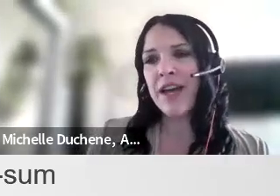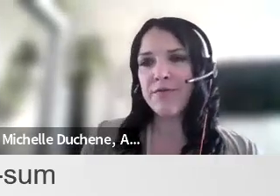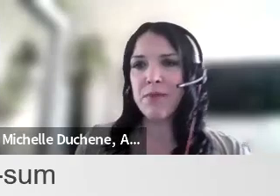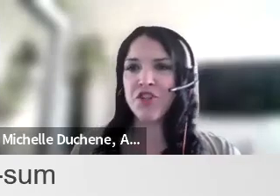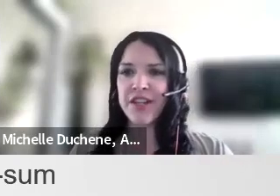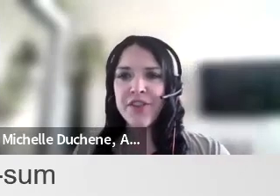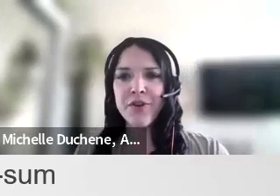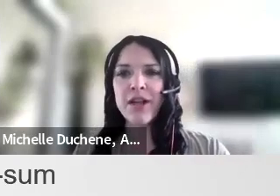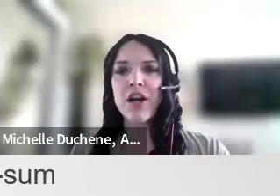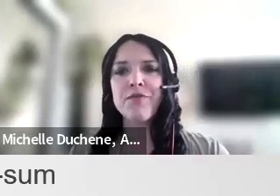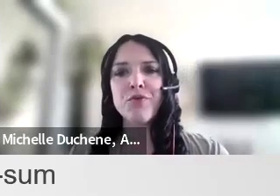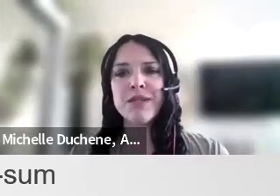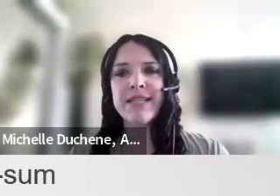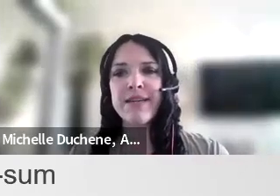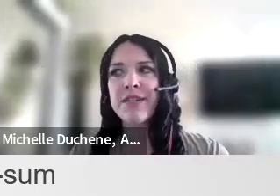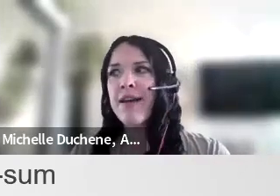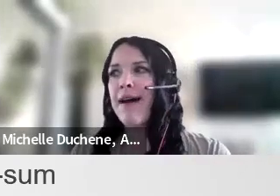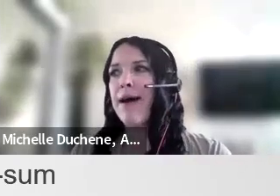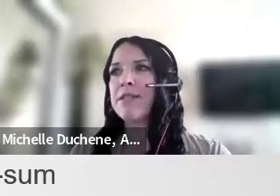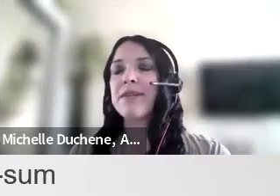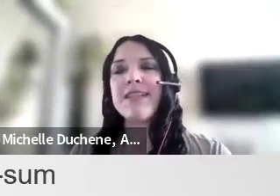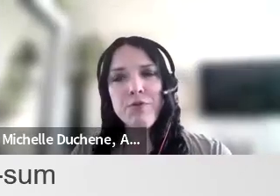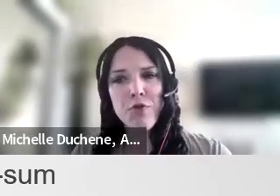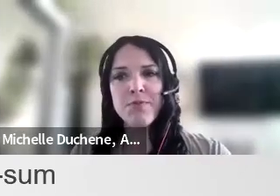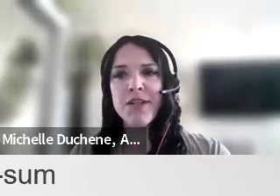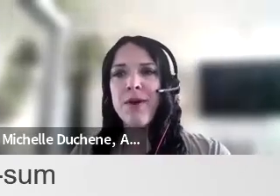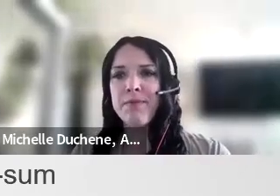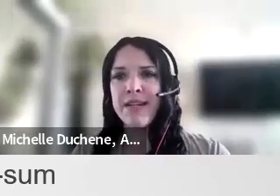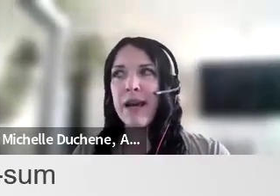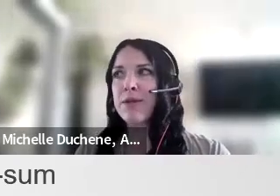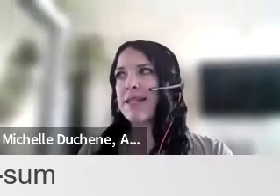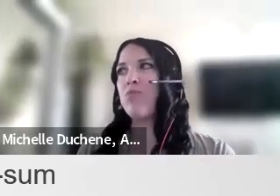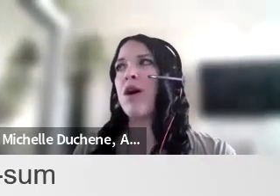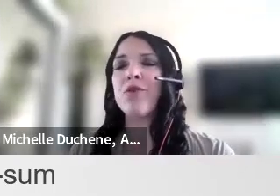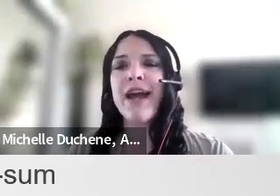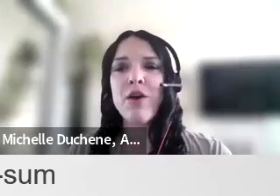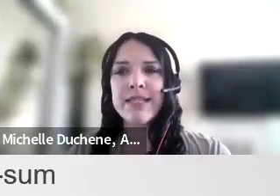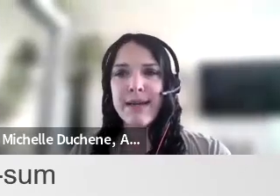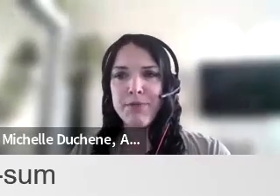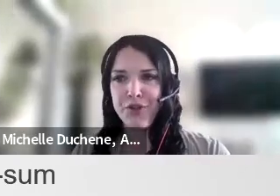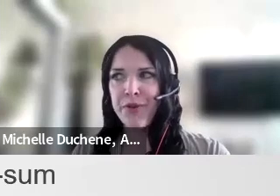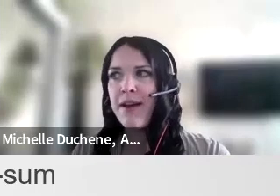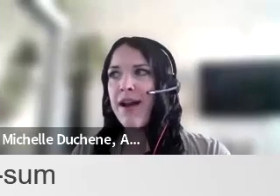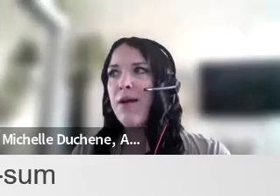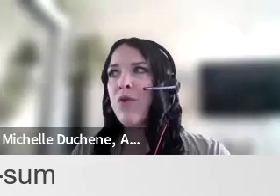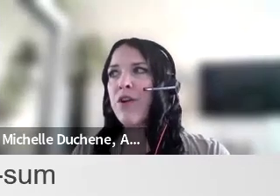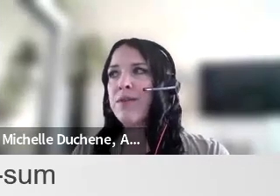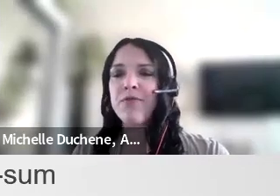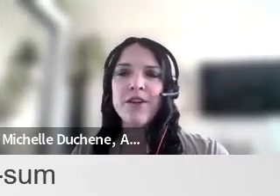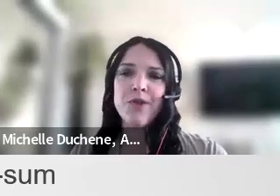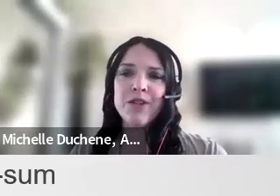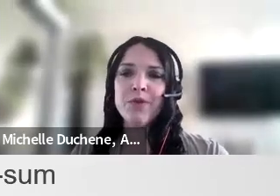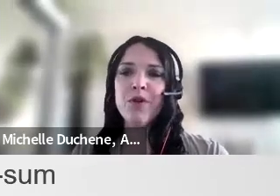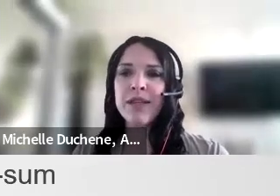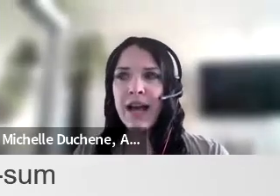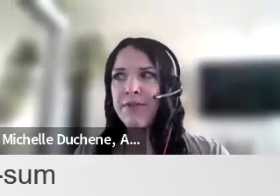pull all that information together. A lot of you received some Excel forms that you updated. That was step 1. We're now in step 2, where the